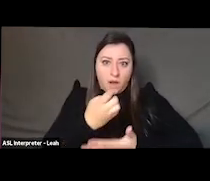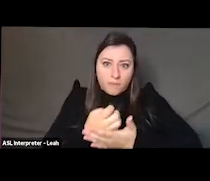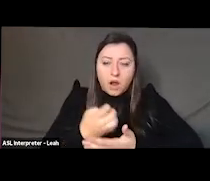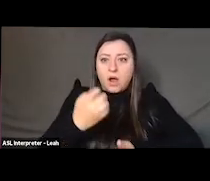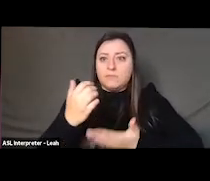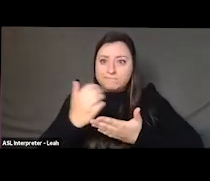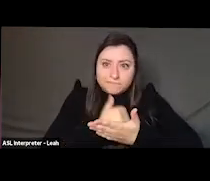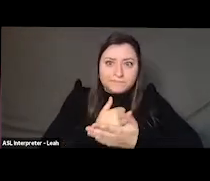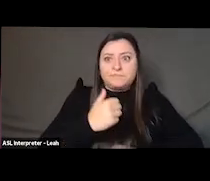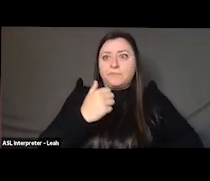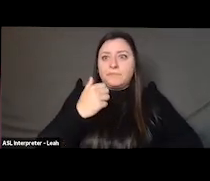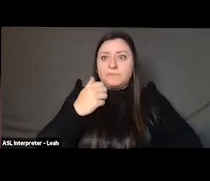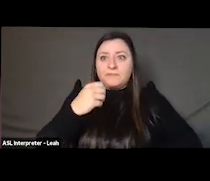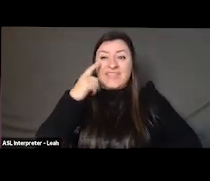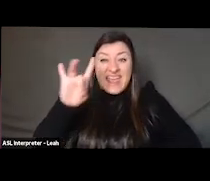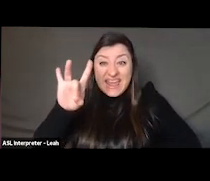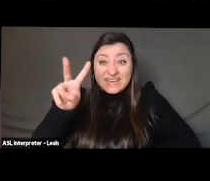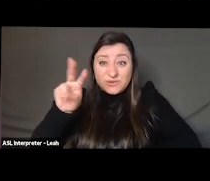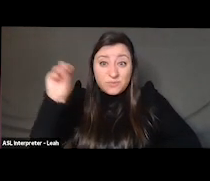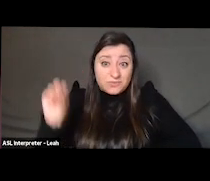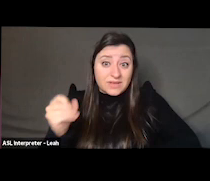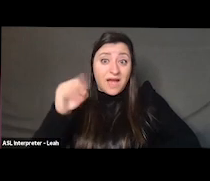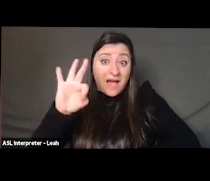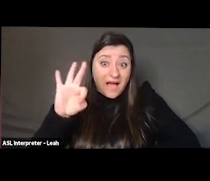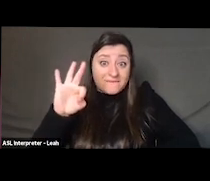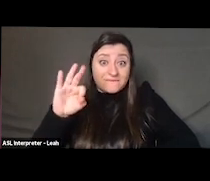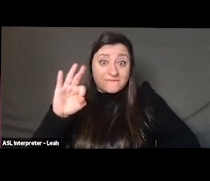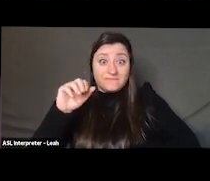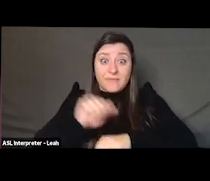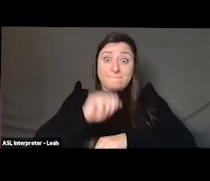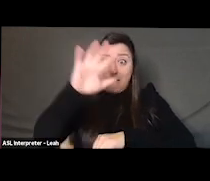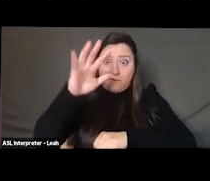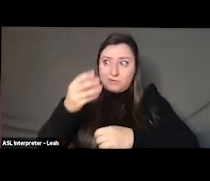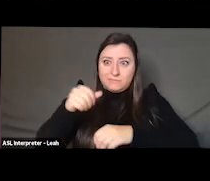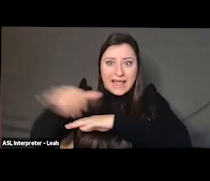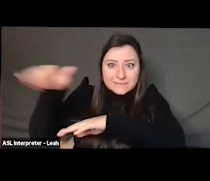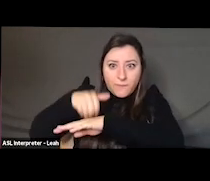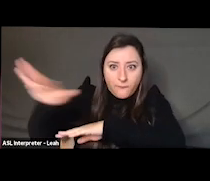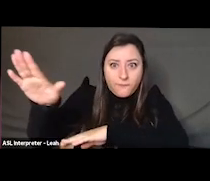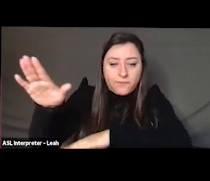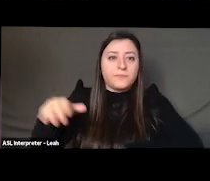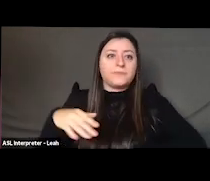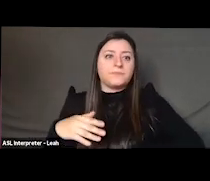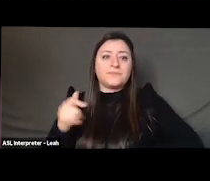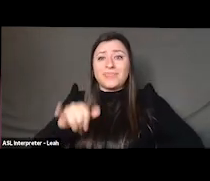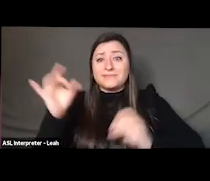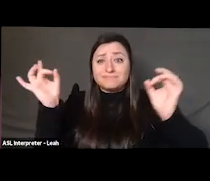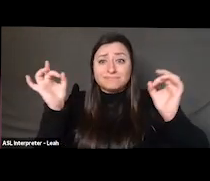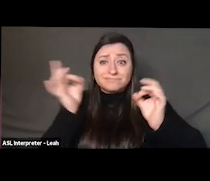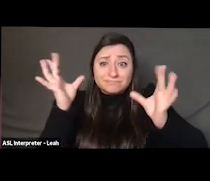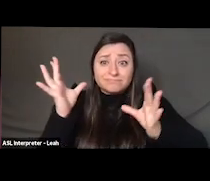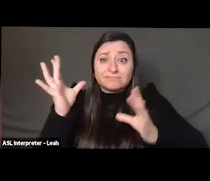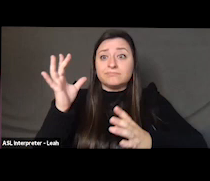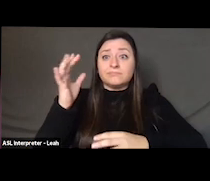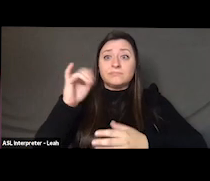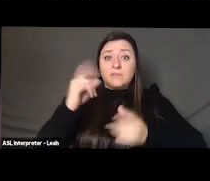Lebanon, accounting for 82% of the mountain's export. So this crisis